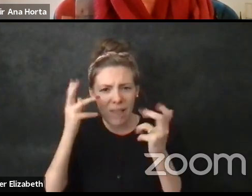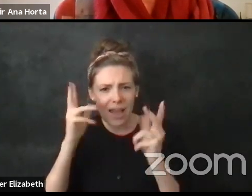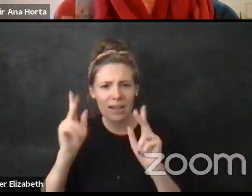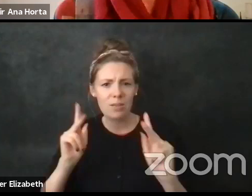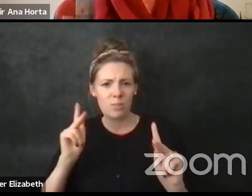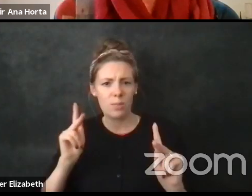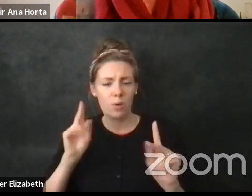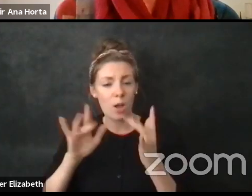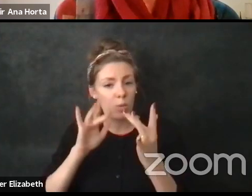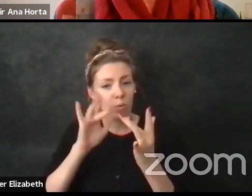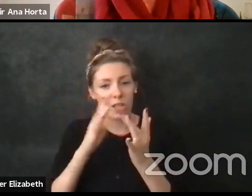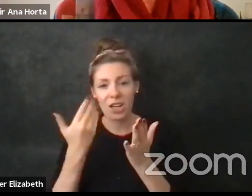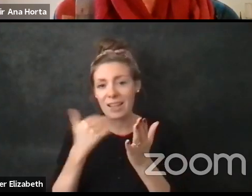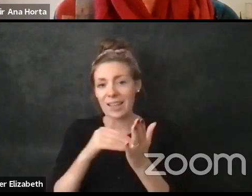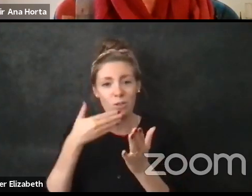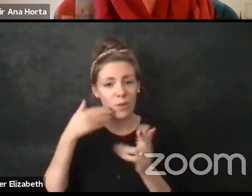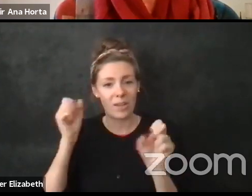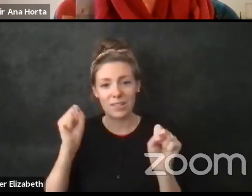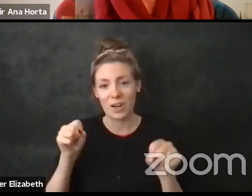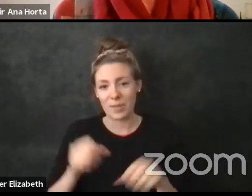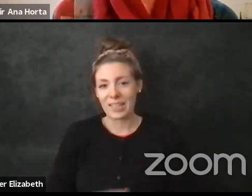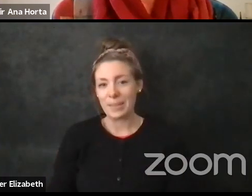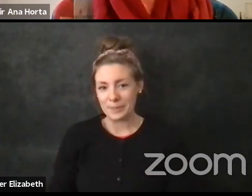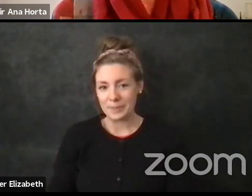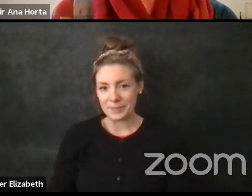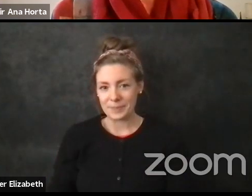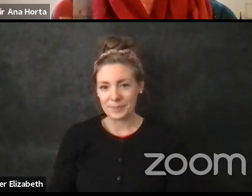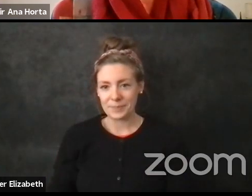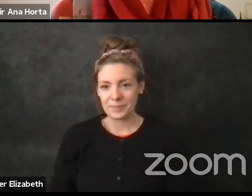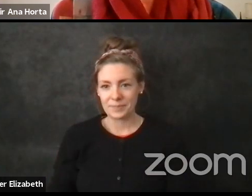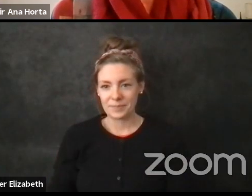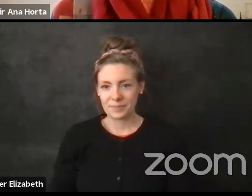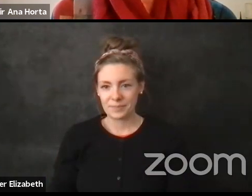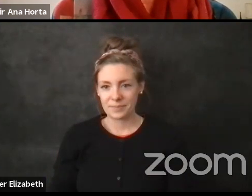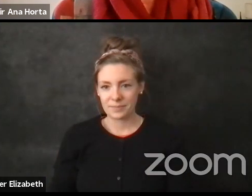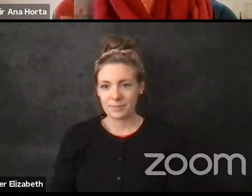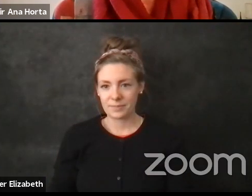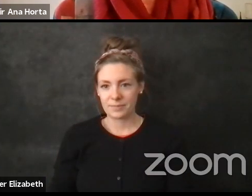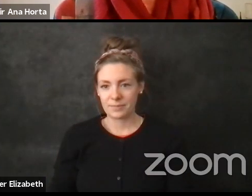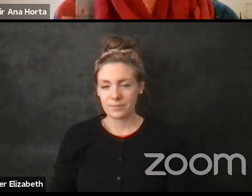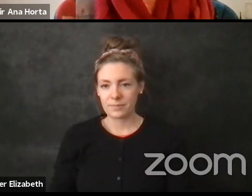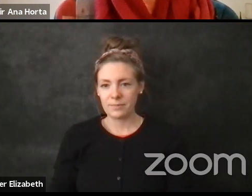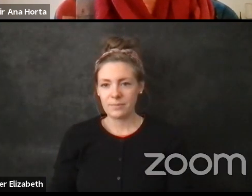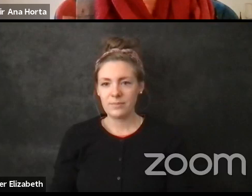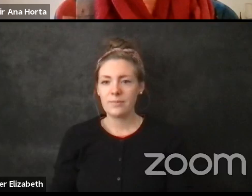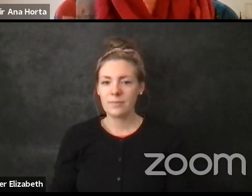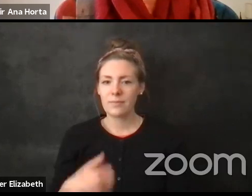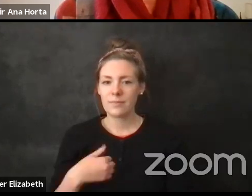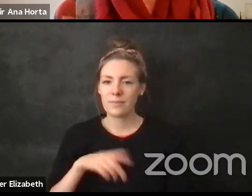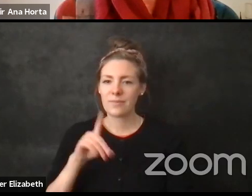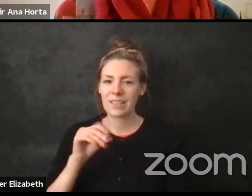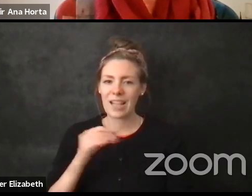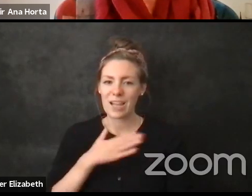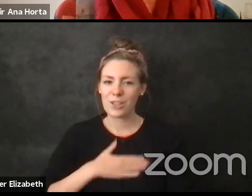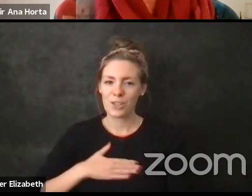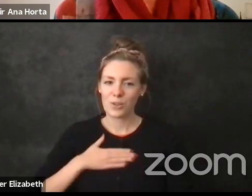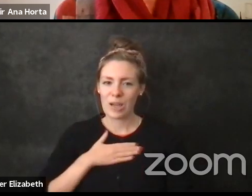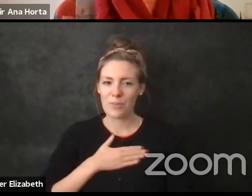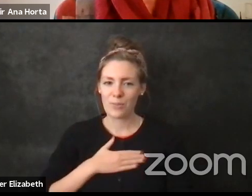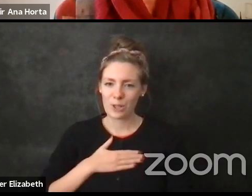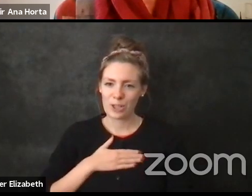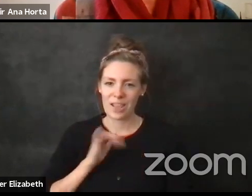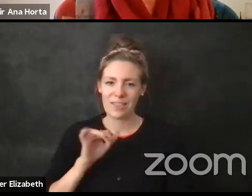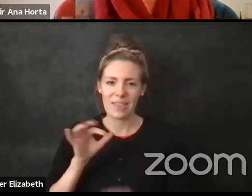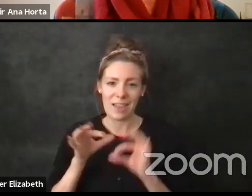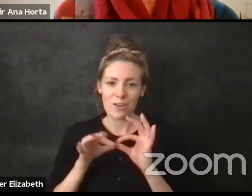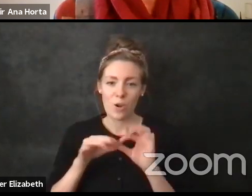out again to the best of our ability. I do appreciate Chair Sheffield ending on that note of, you know,